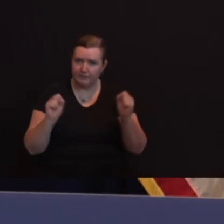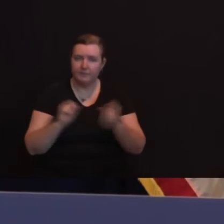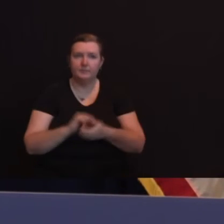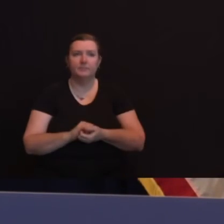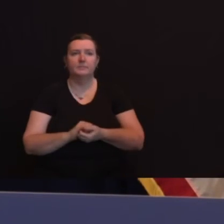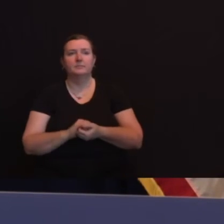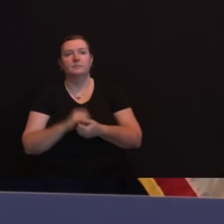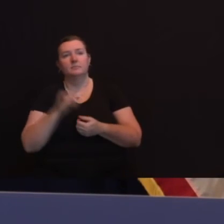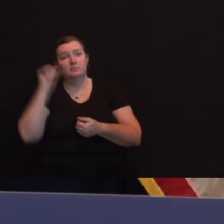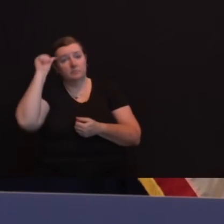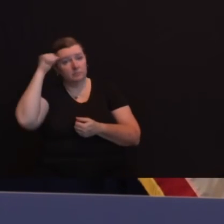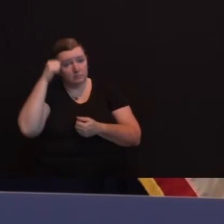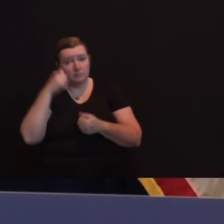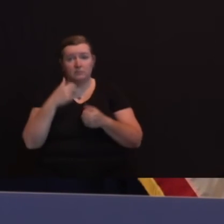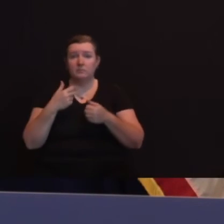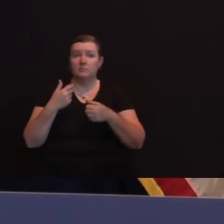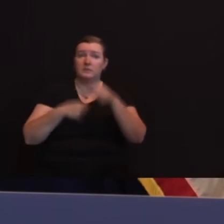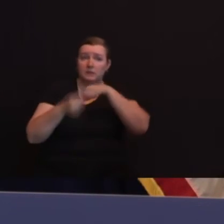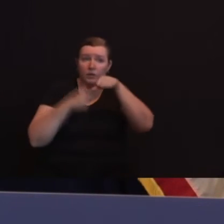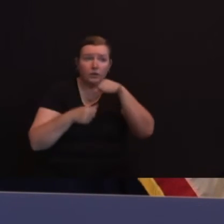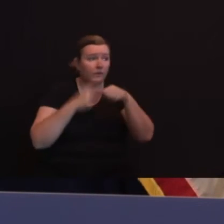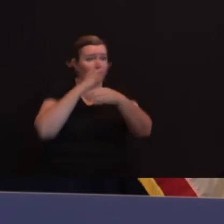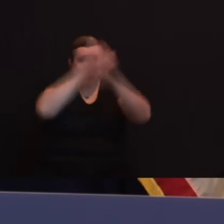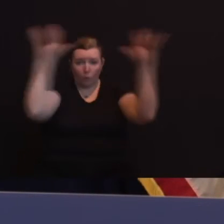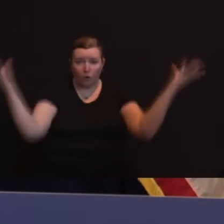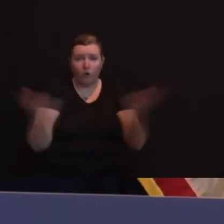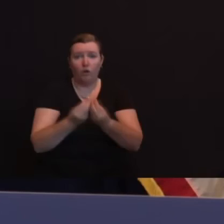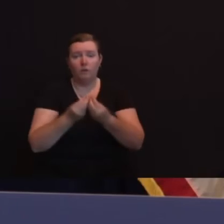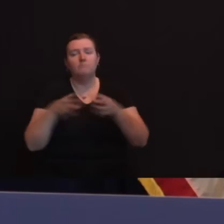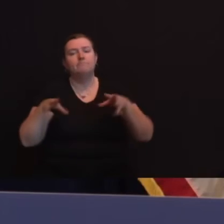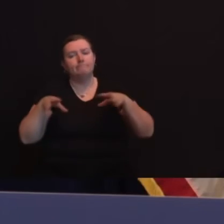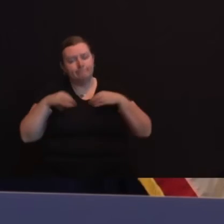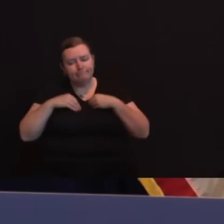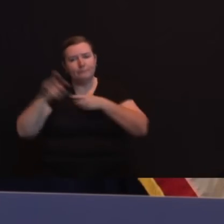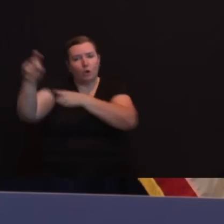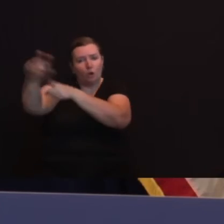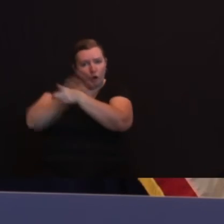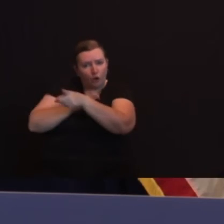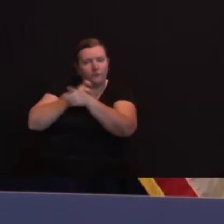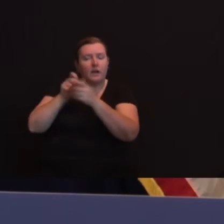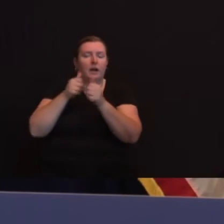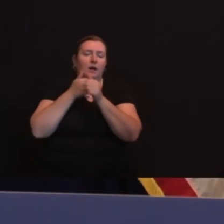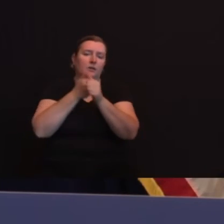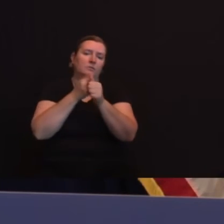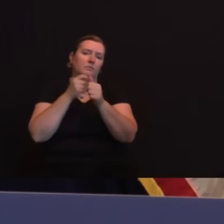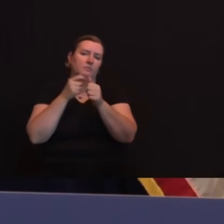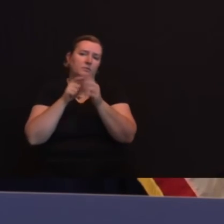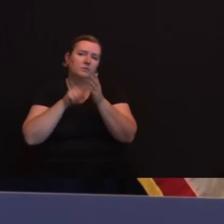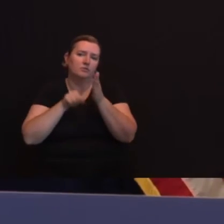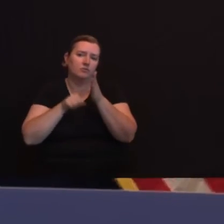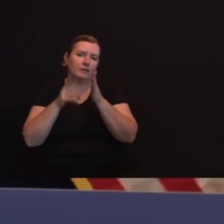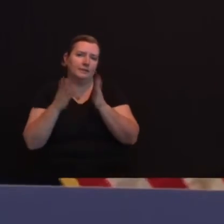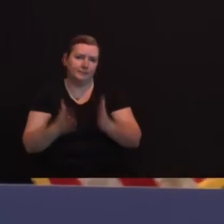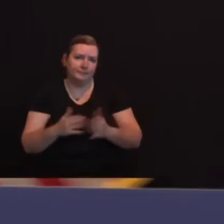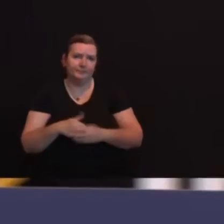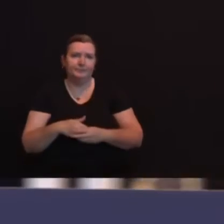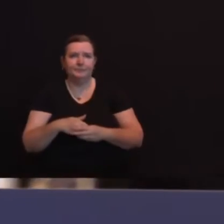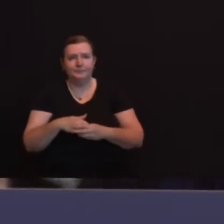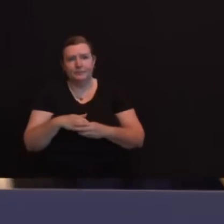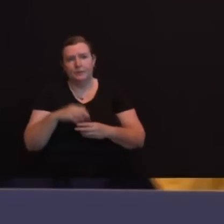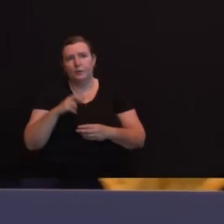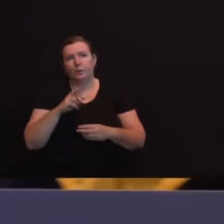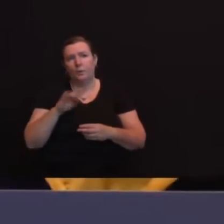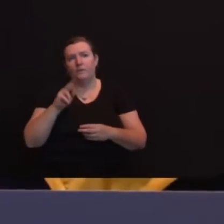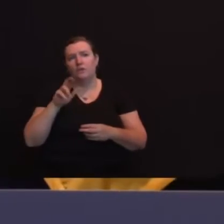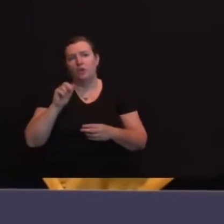other and for us all, take the call and download the COVID Alert NJ app. Thank you. Thank you, Judy. A